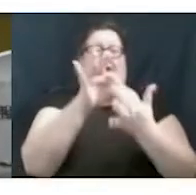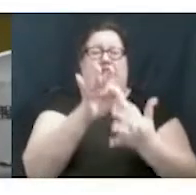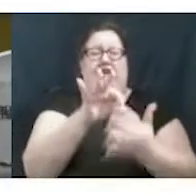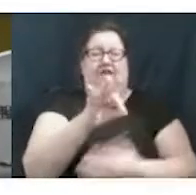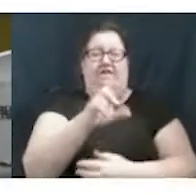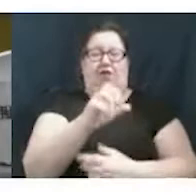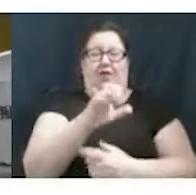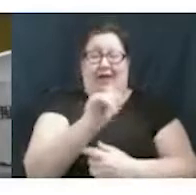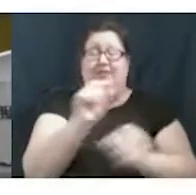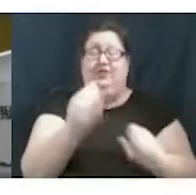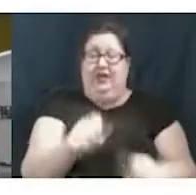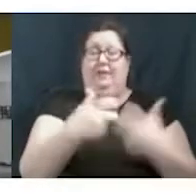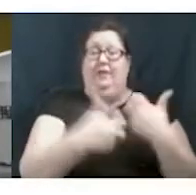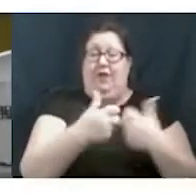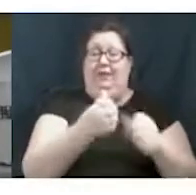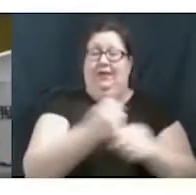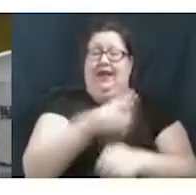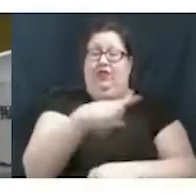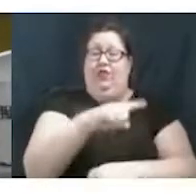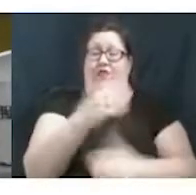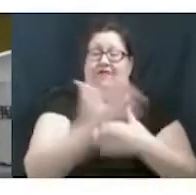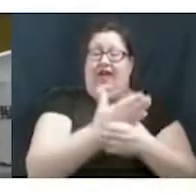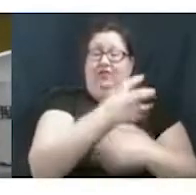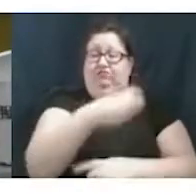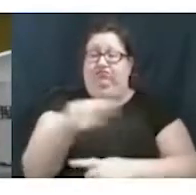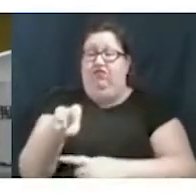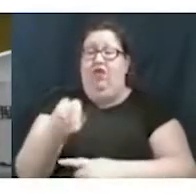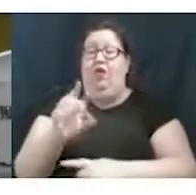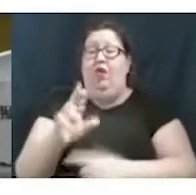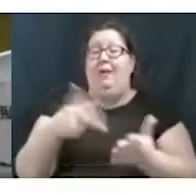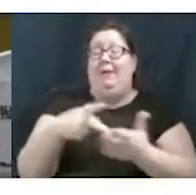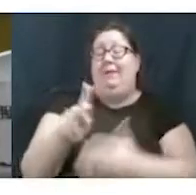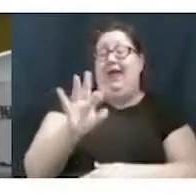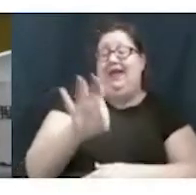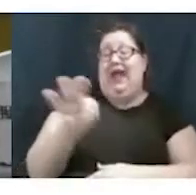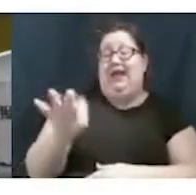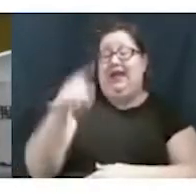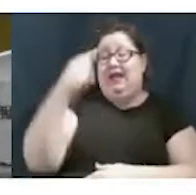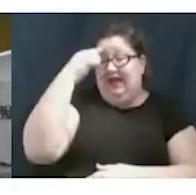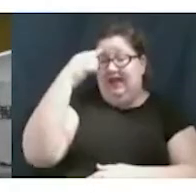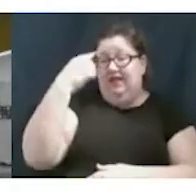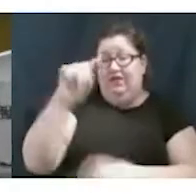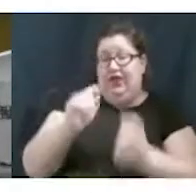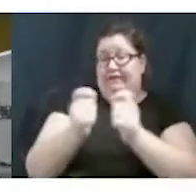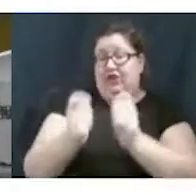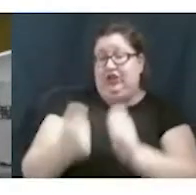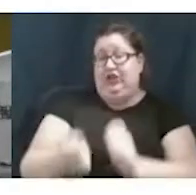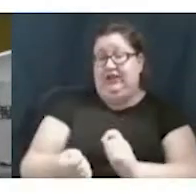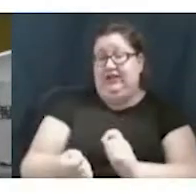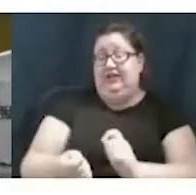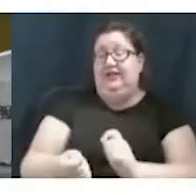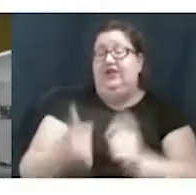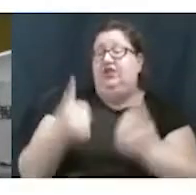could be problems with getting those files off, or they may have to pay the 99 cents to do the conversions. So trying to get